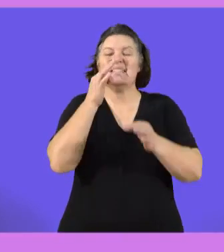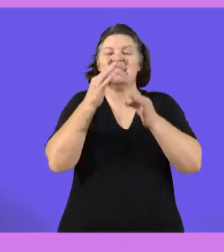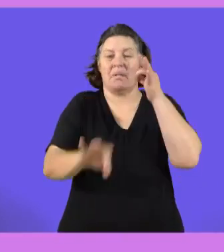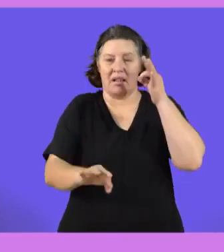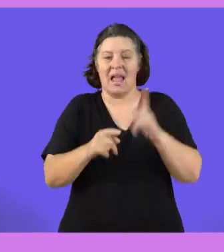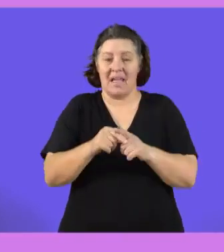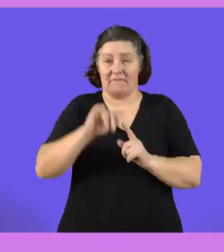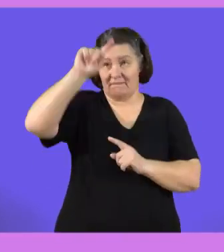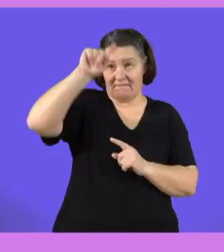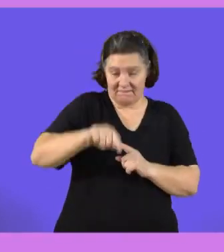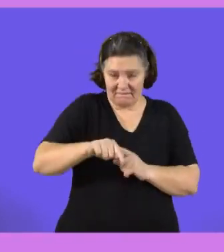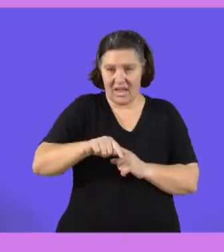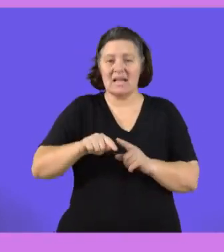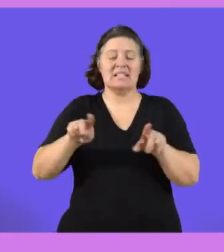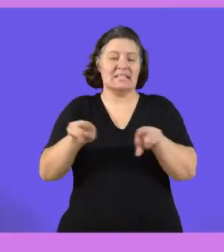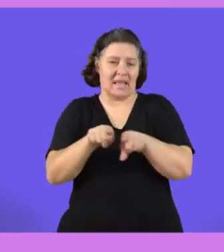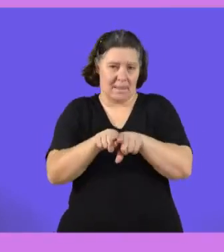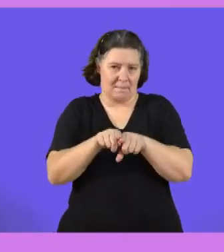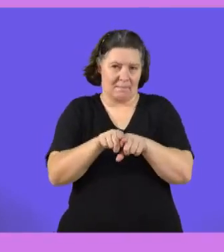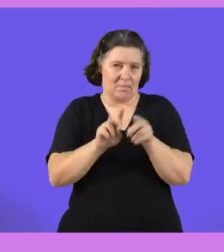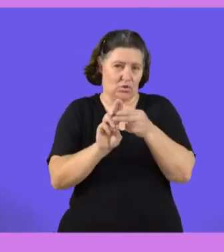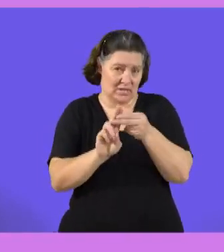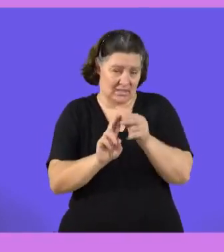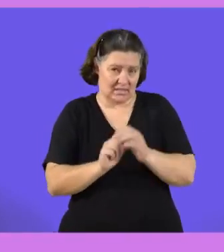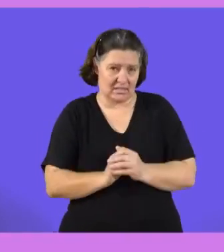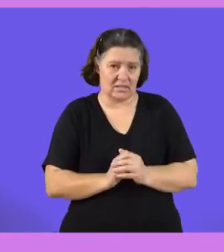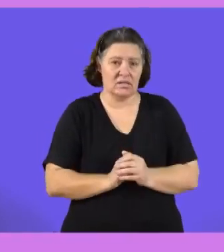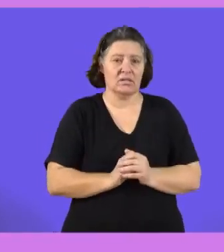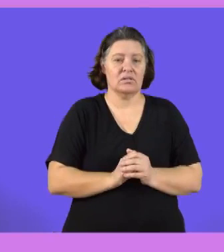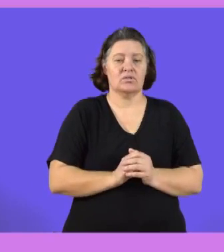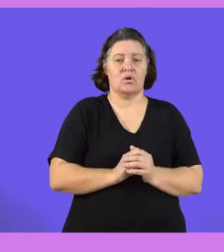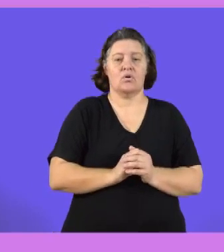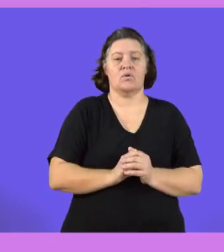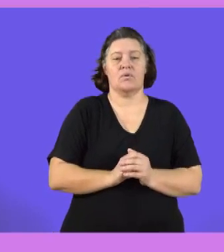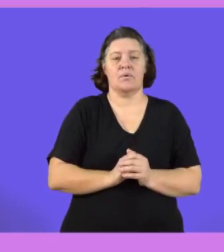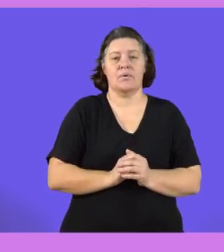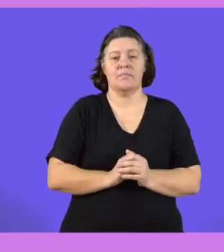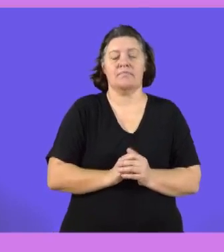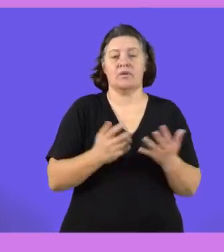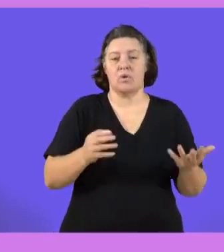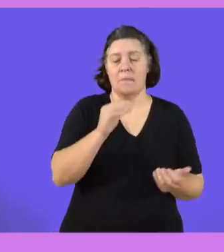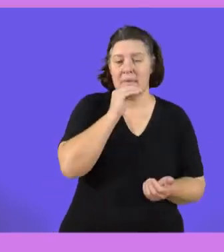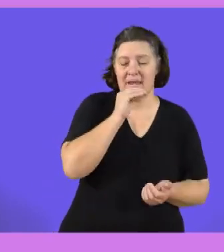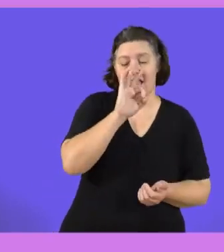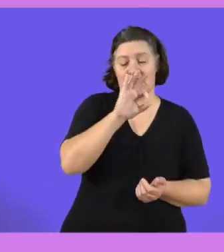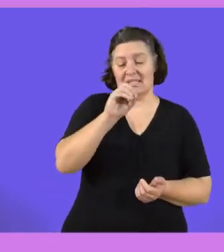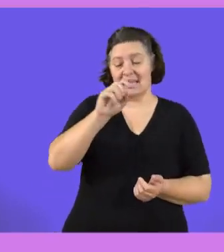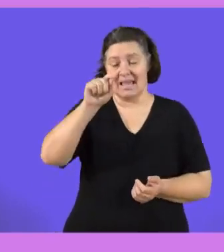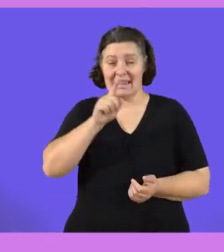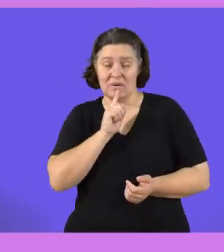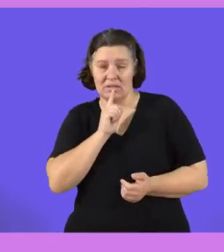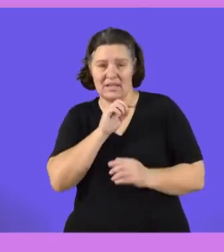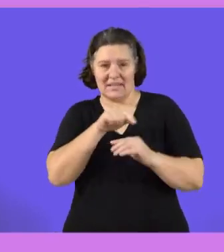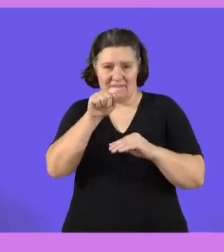simplify if my units are the same. So therefore, 30,000 divided by 250. So that means I'll